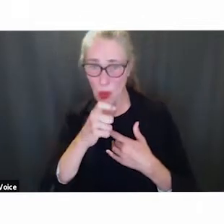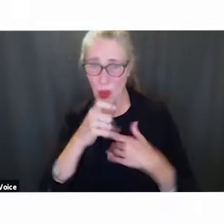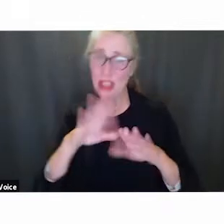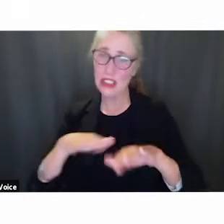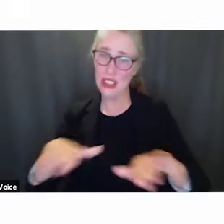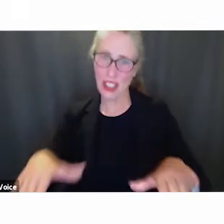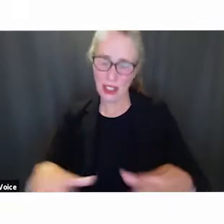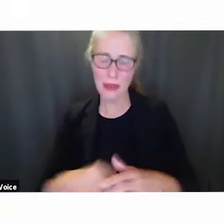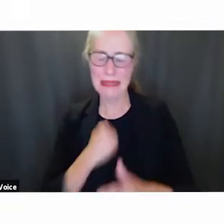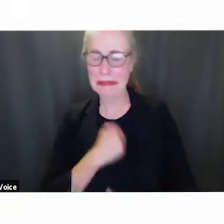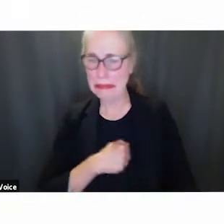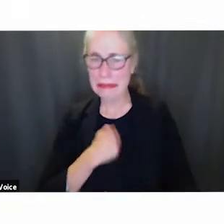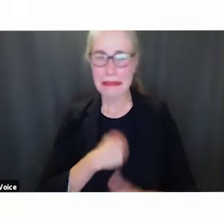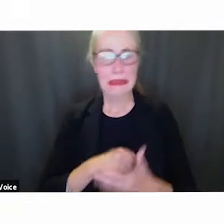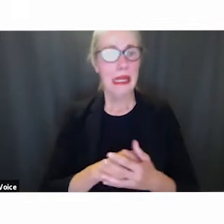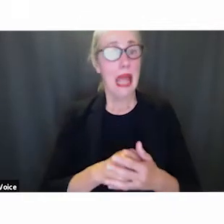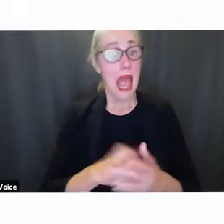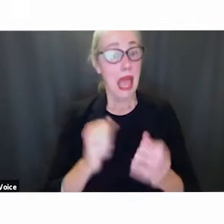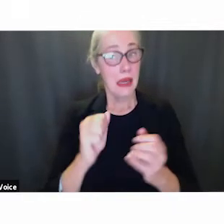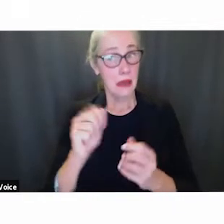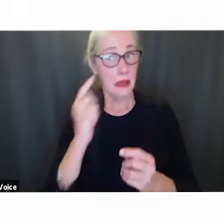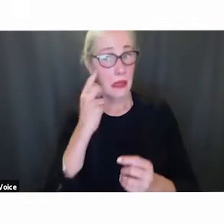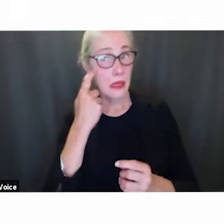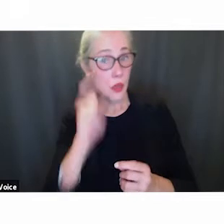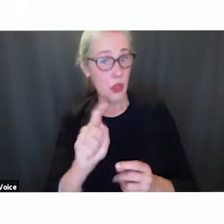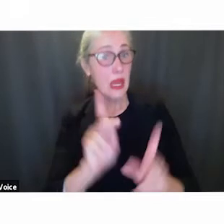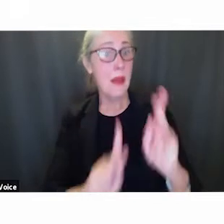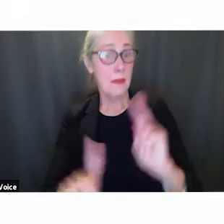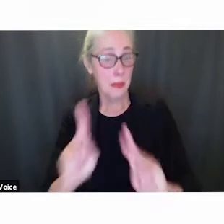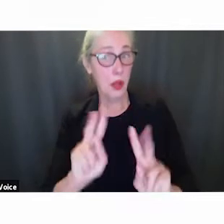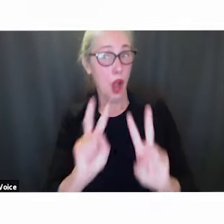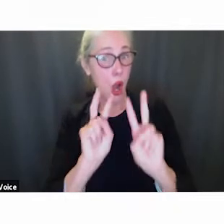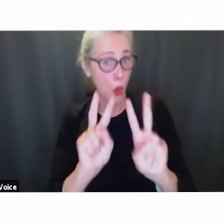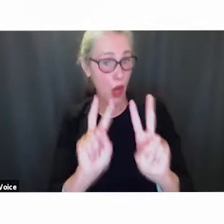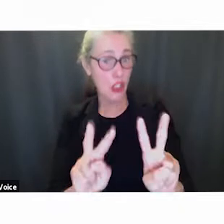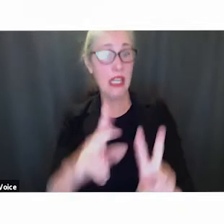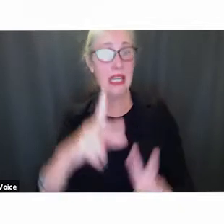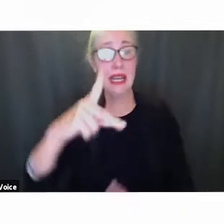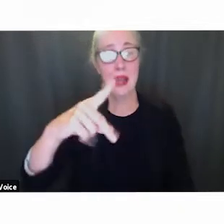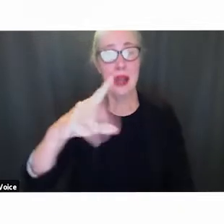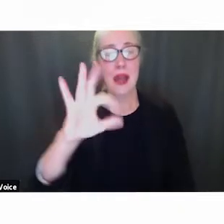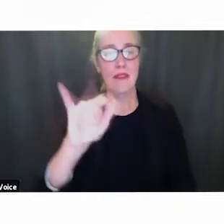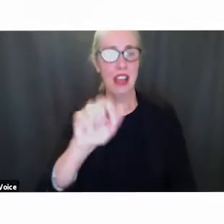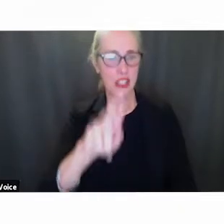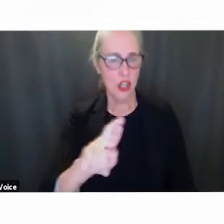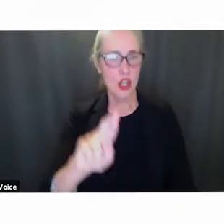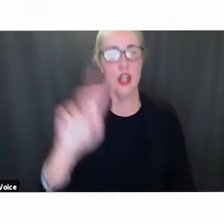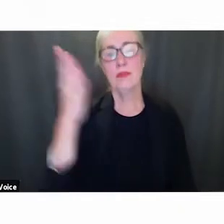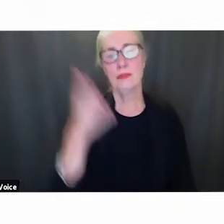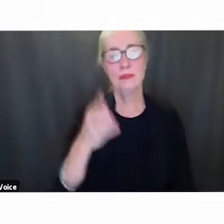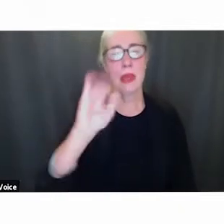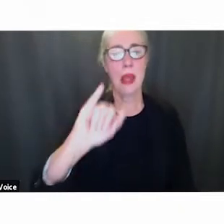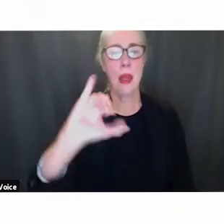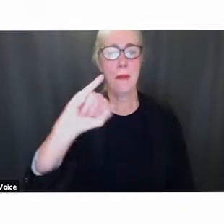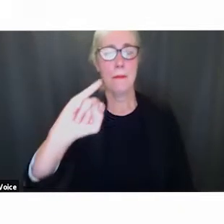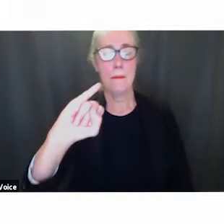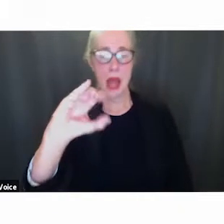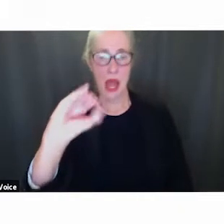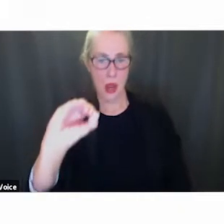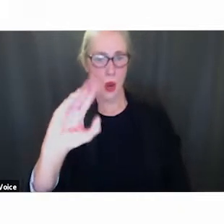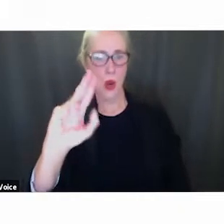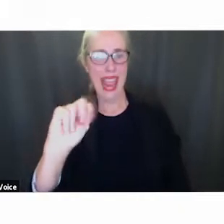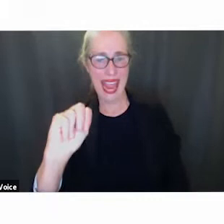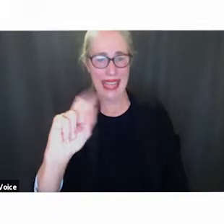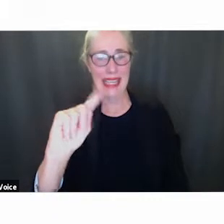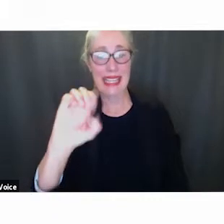news that many are watching, Pfizer BioNTech announced that there